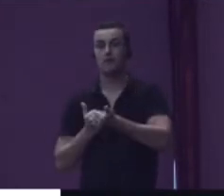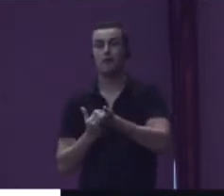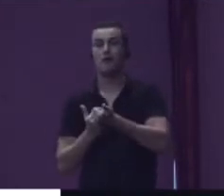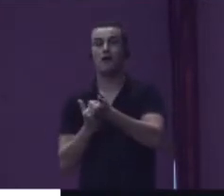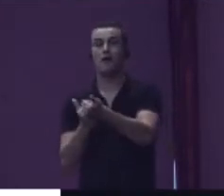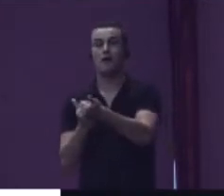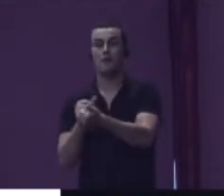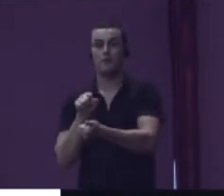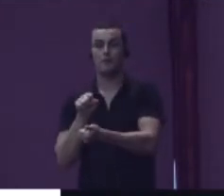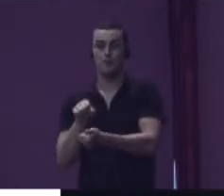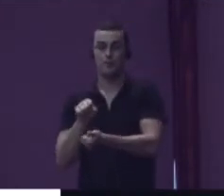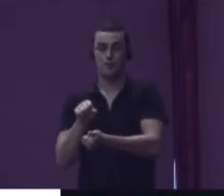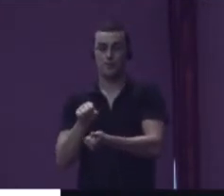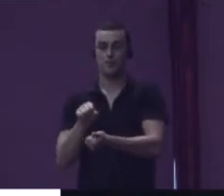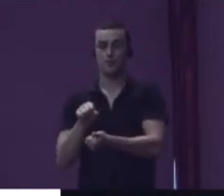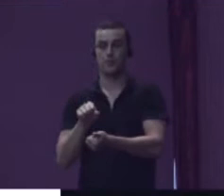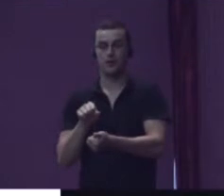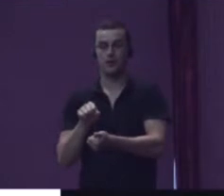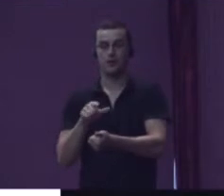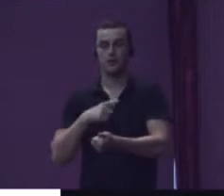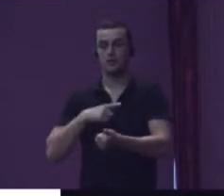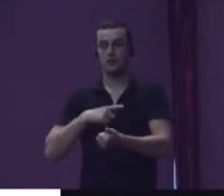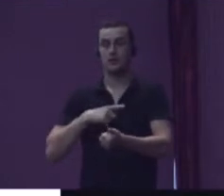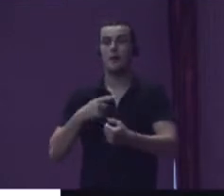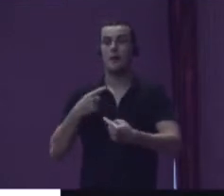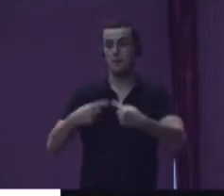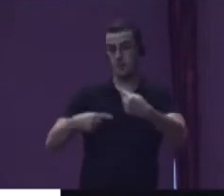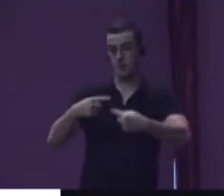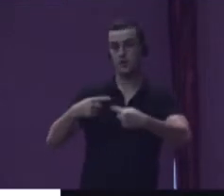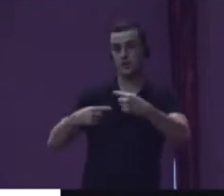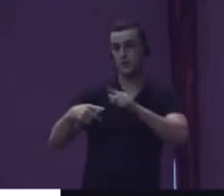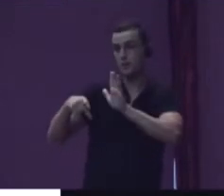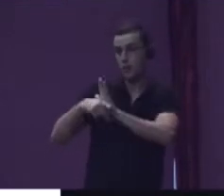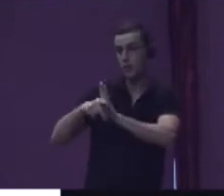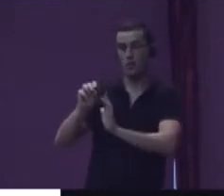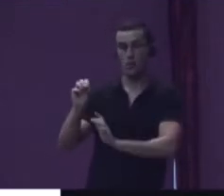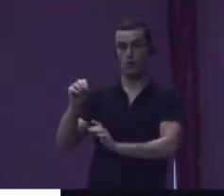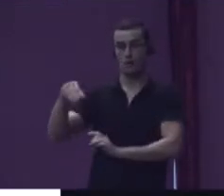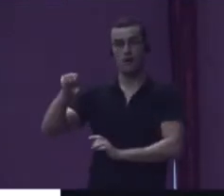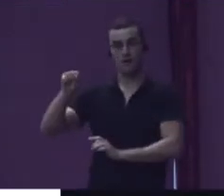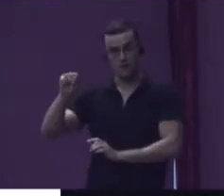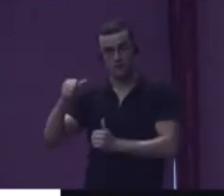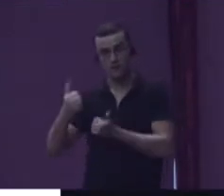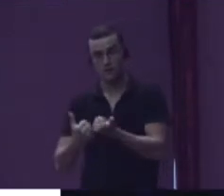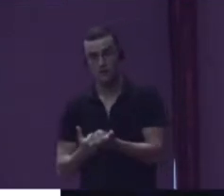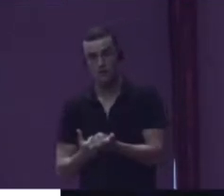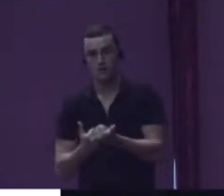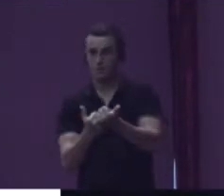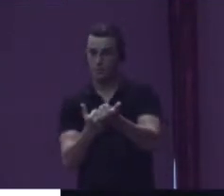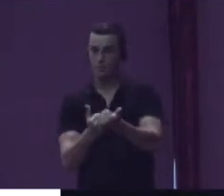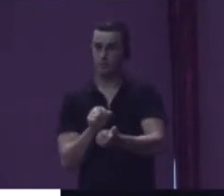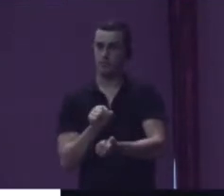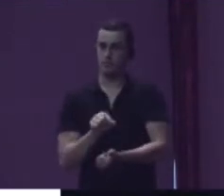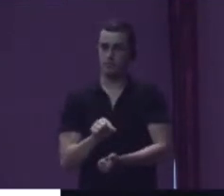Organization to try to, quote, upgrade the midwife's practice.